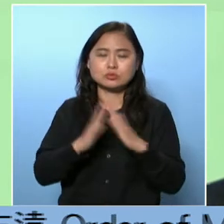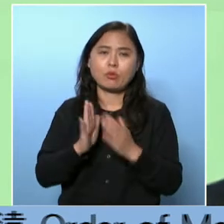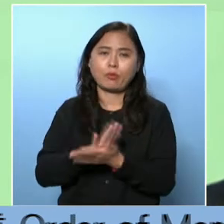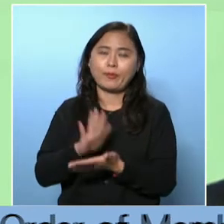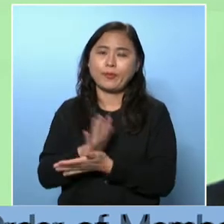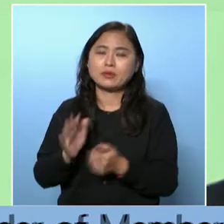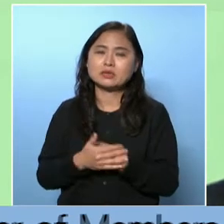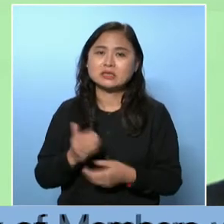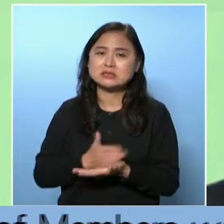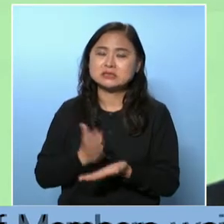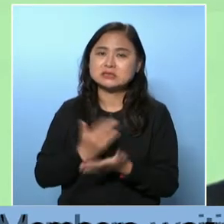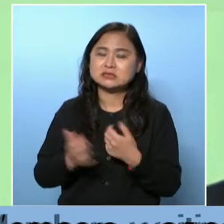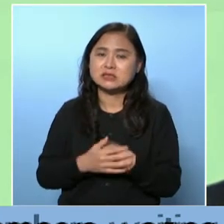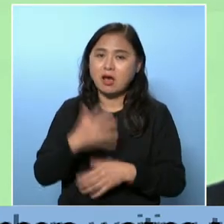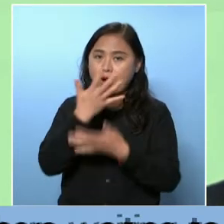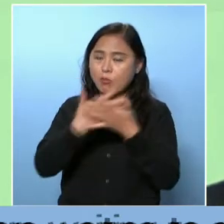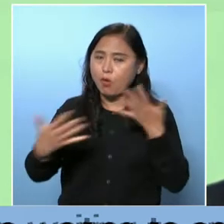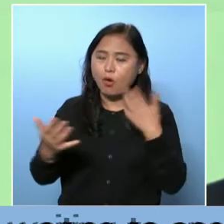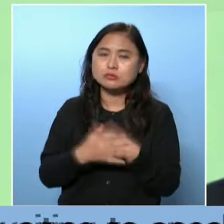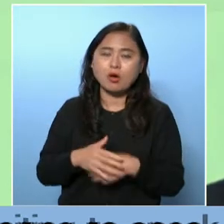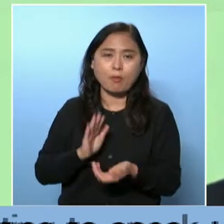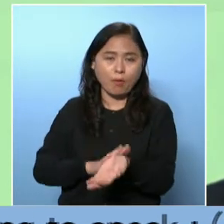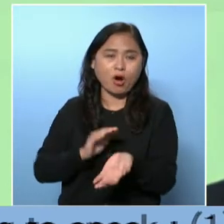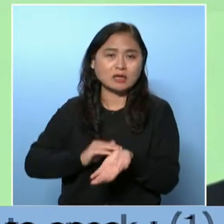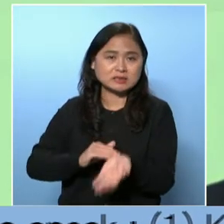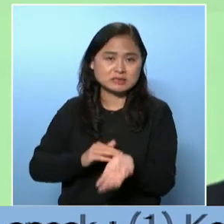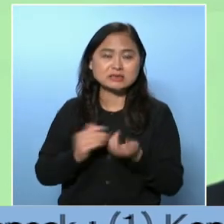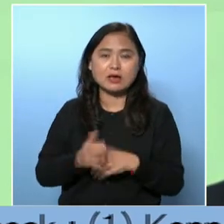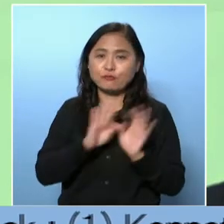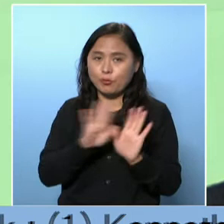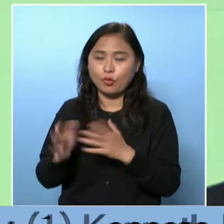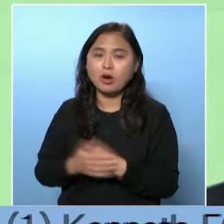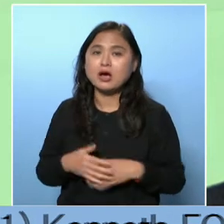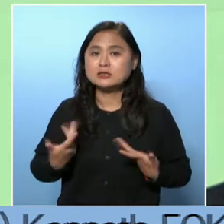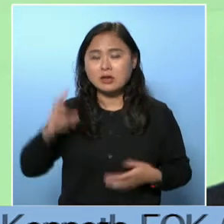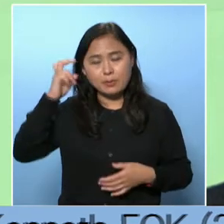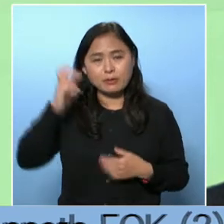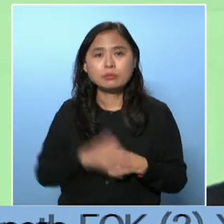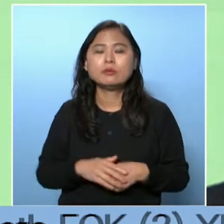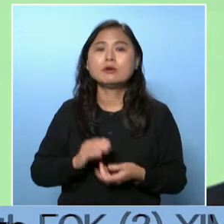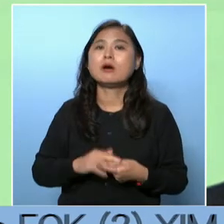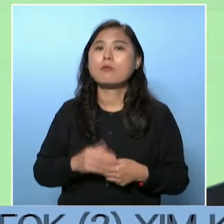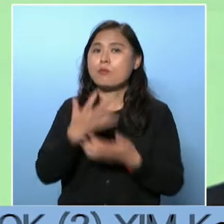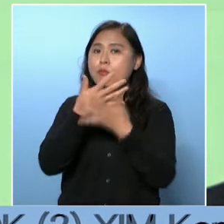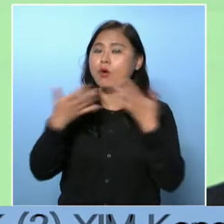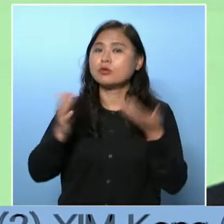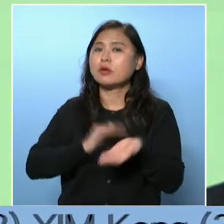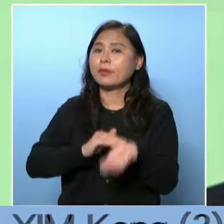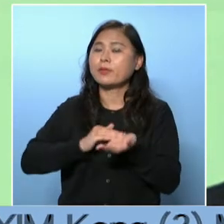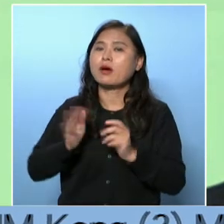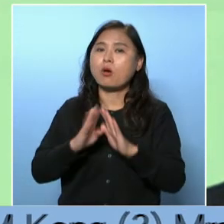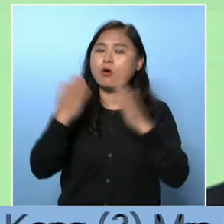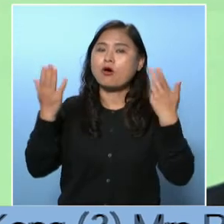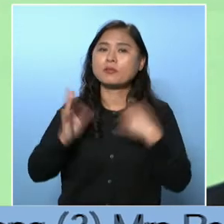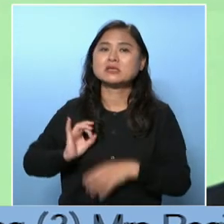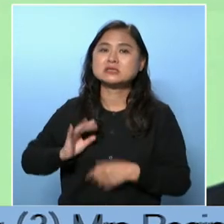are willing to do so. And they've also tested with the telemedicine service that we provide online.